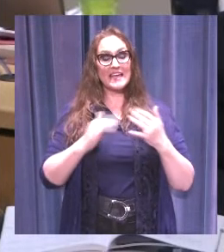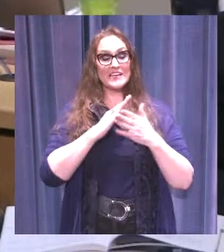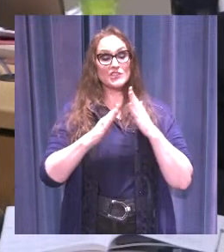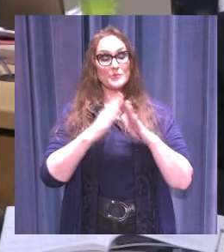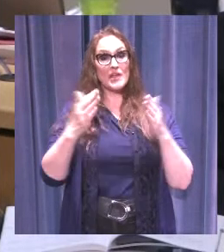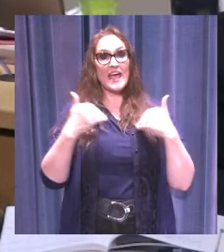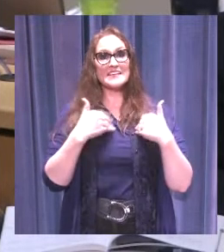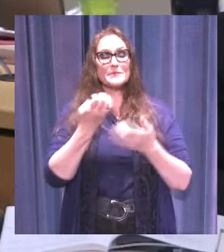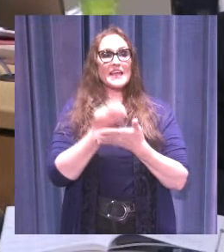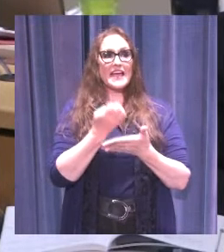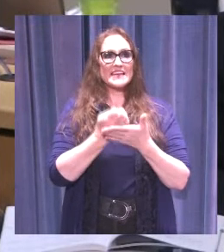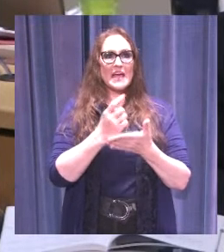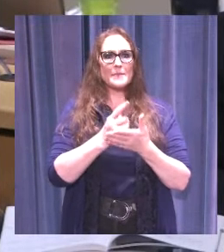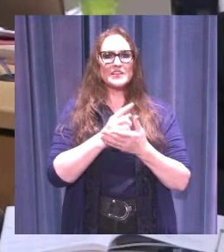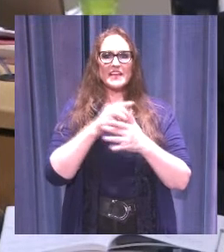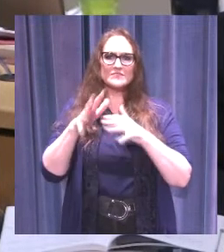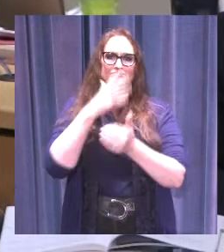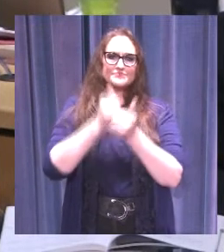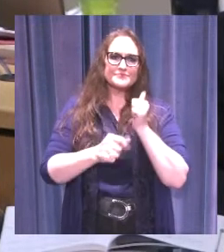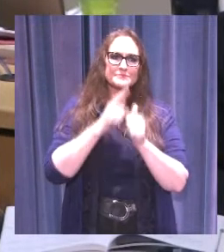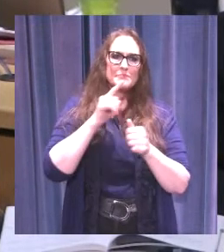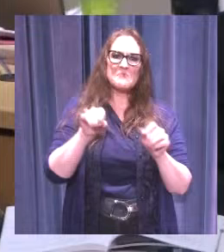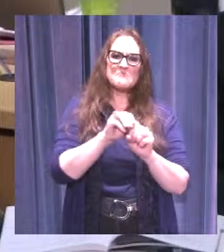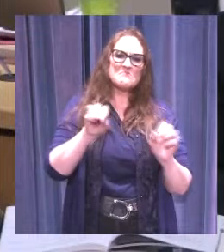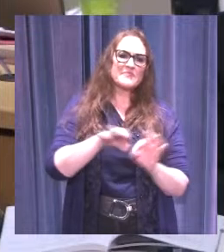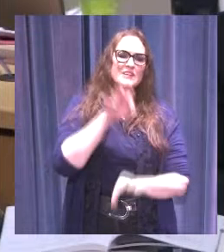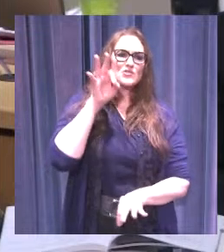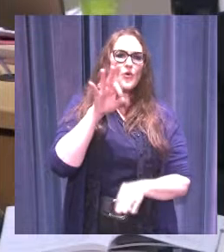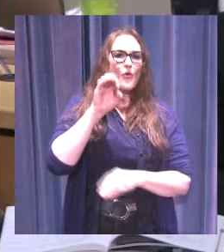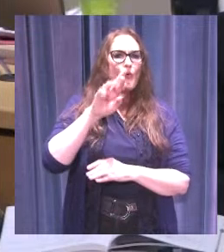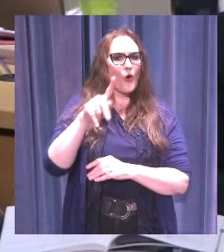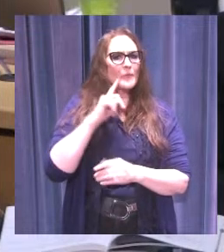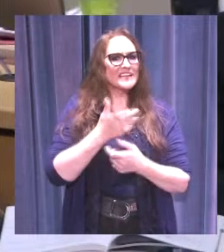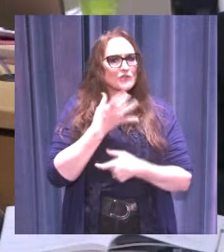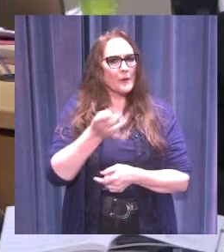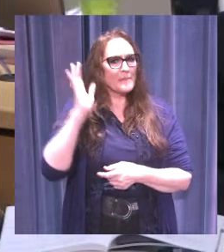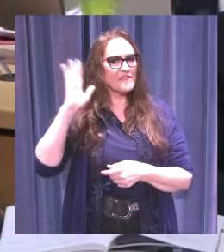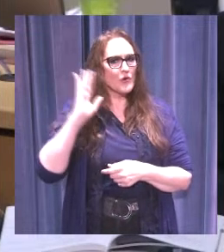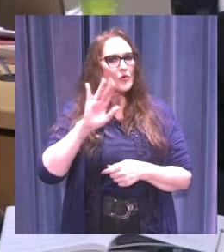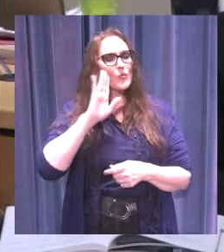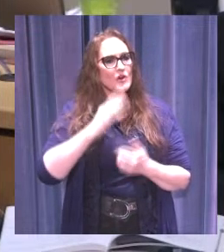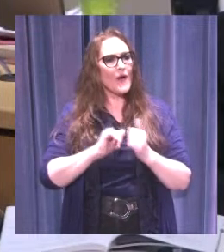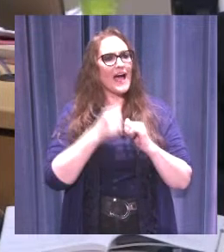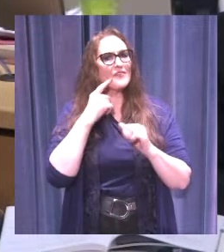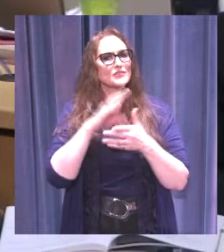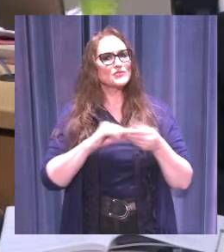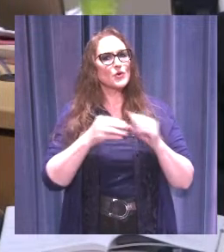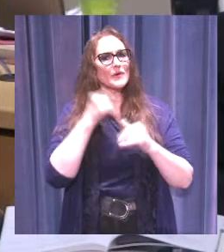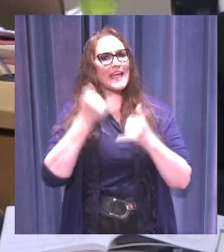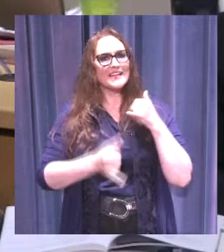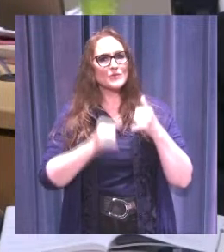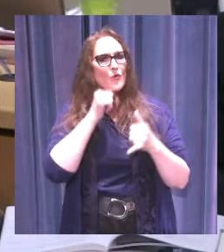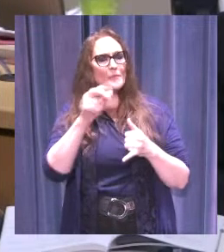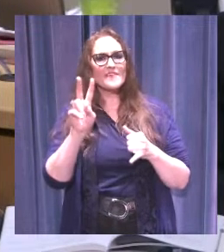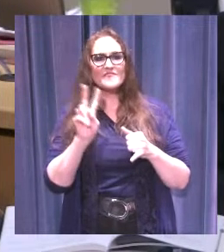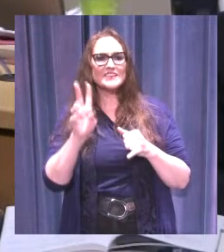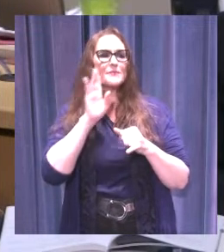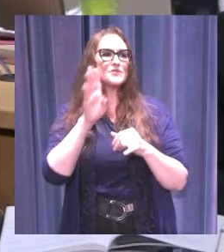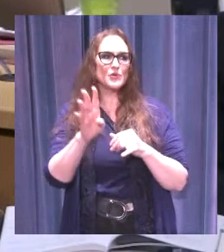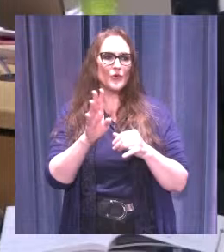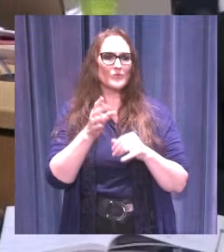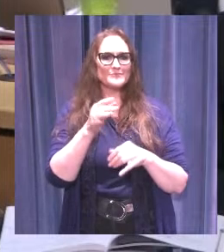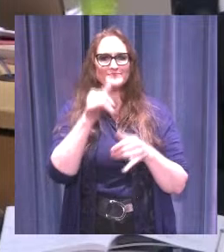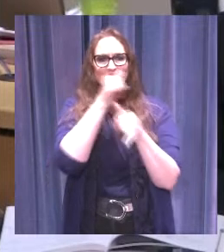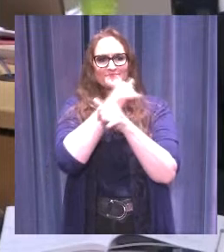been economically ravaged by soulless corporate interests before. We know how the story ends, and we will not be victim to your petty